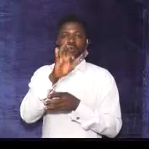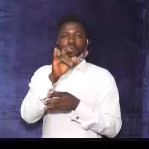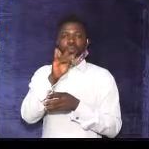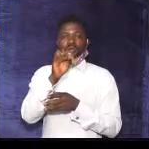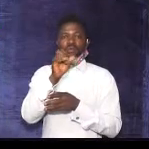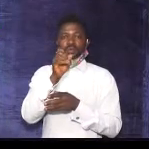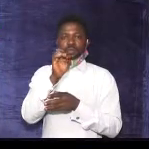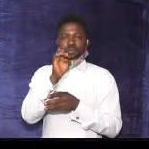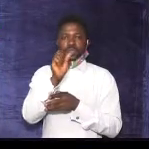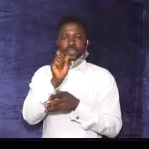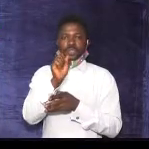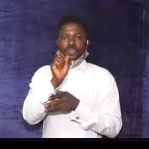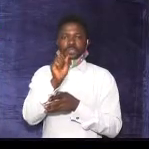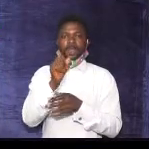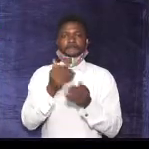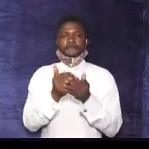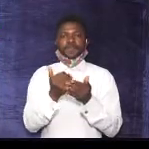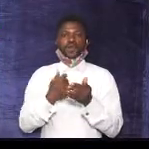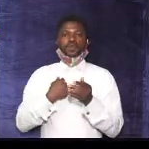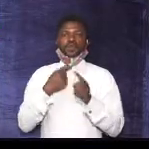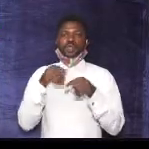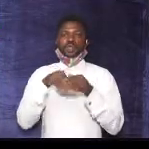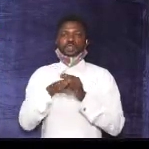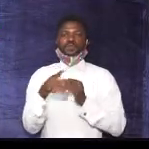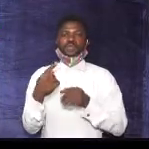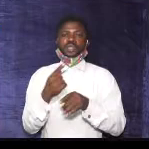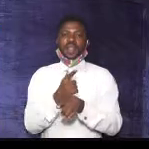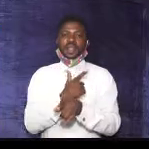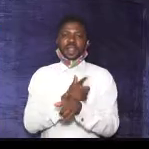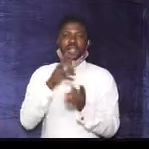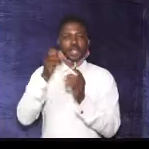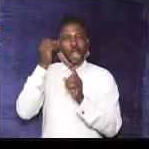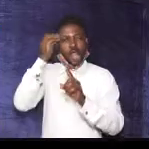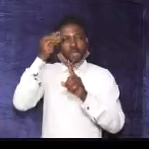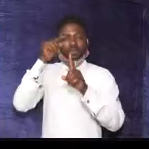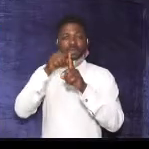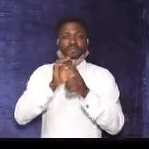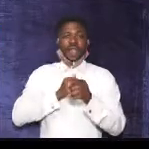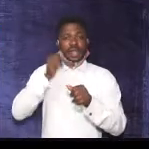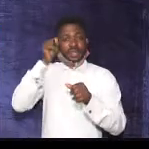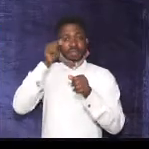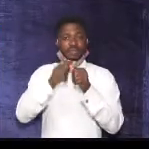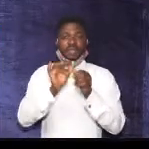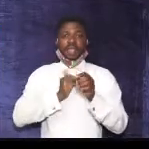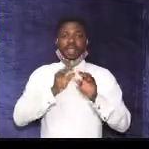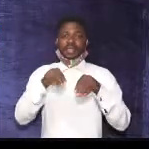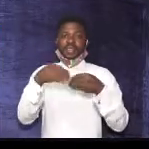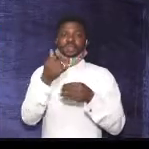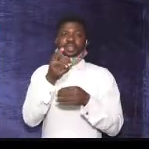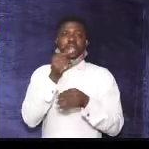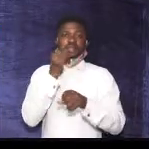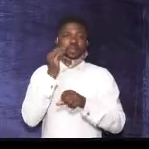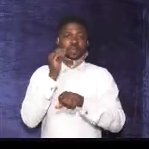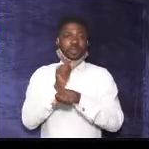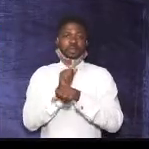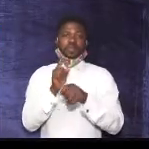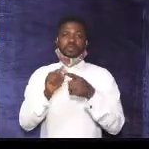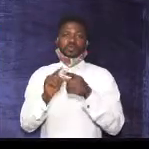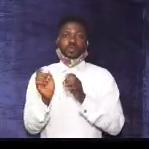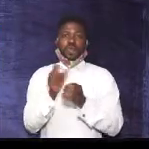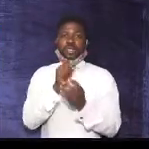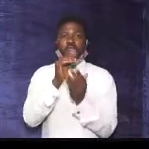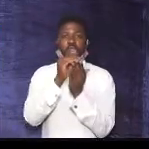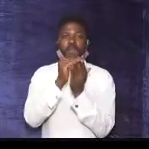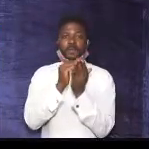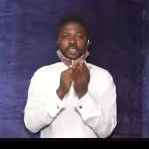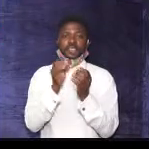adverbial clauses. Before we go into the learning objective, I remember I gave you an homework that you should write